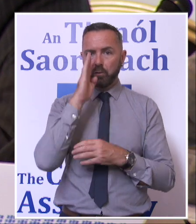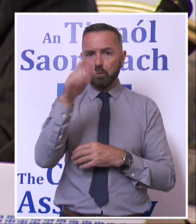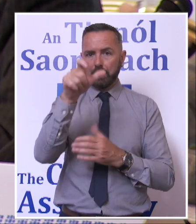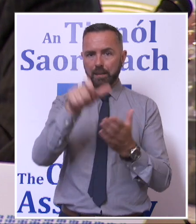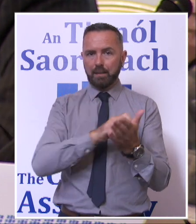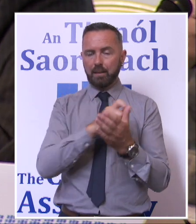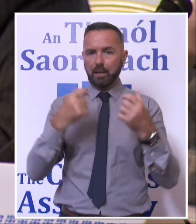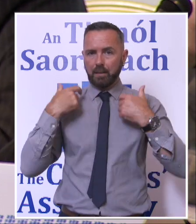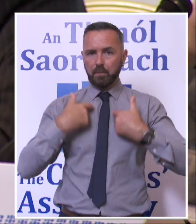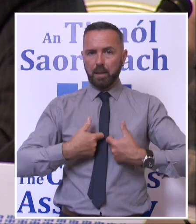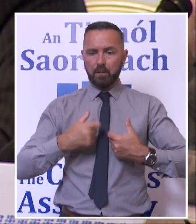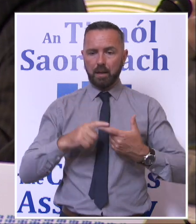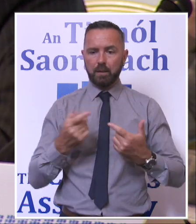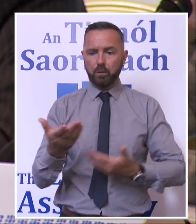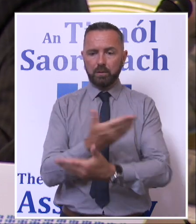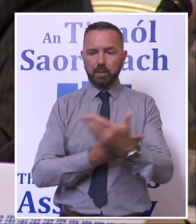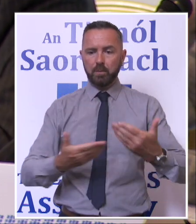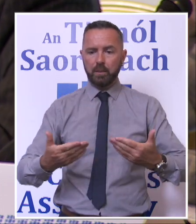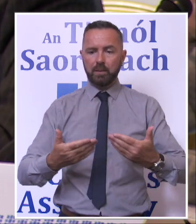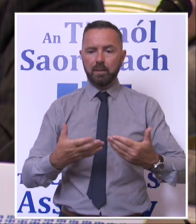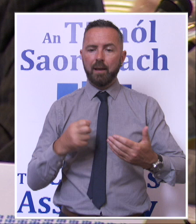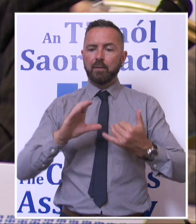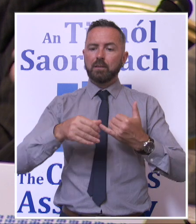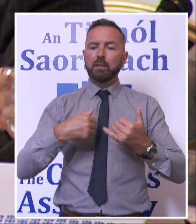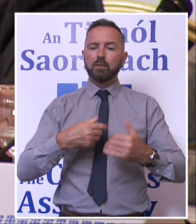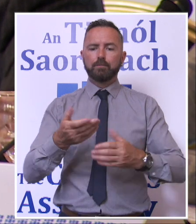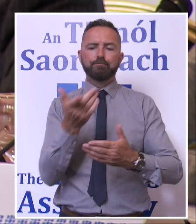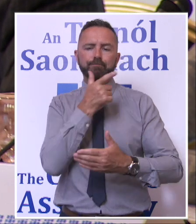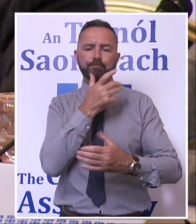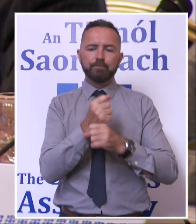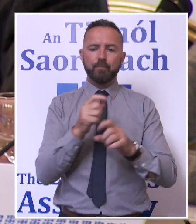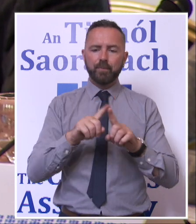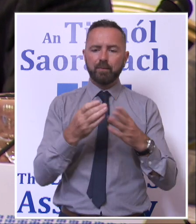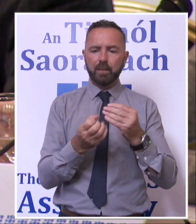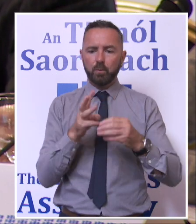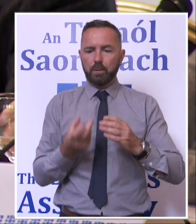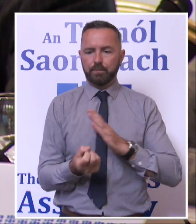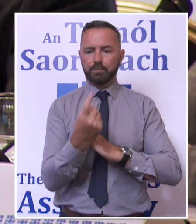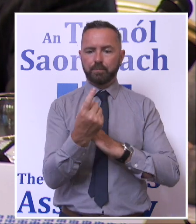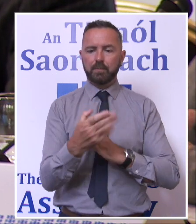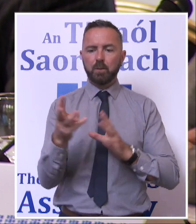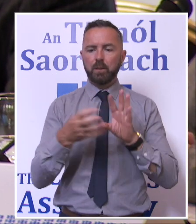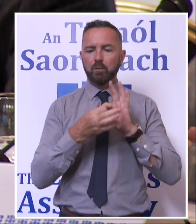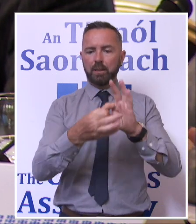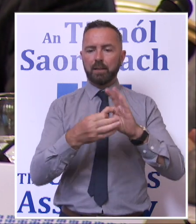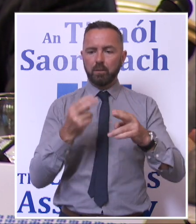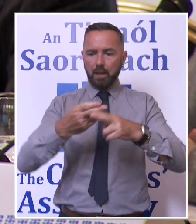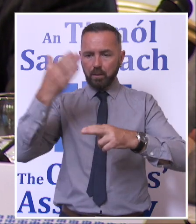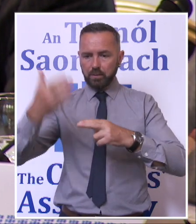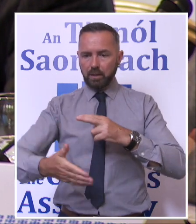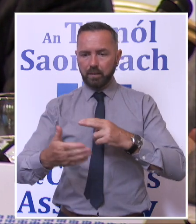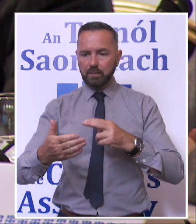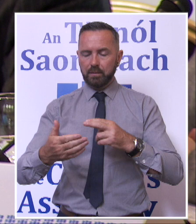and in the coming sessions, you'll have an opportunity to tease through the matters as they relate to the region outside of